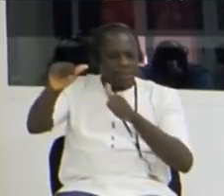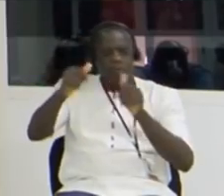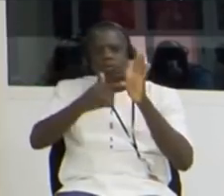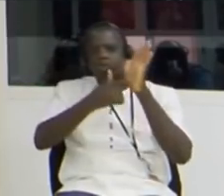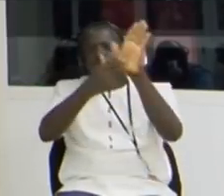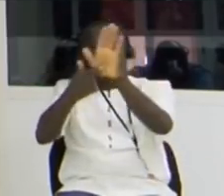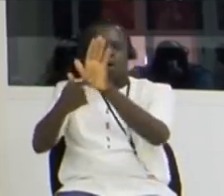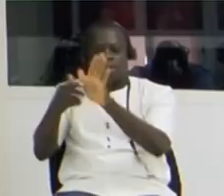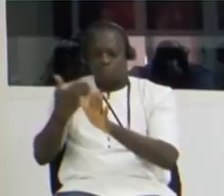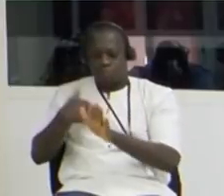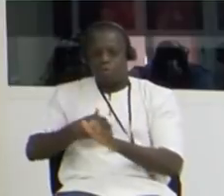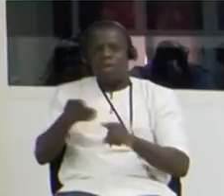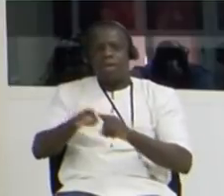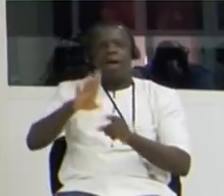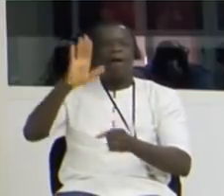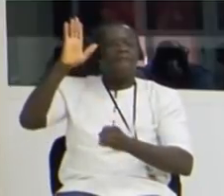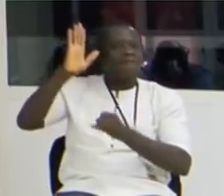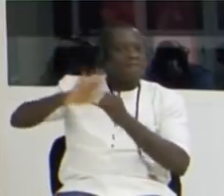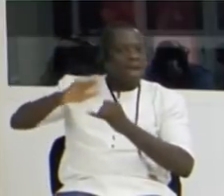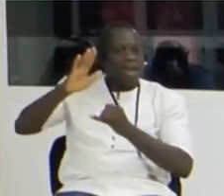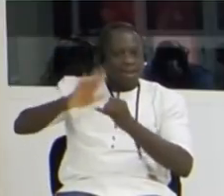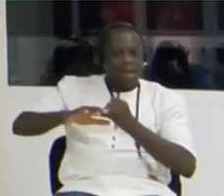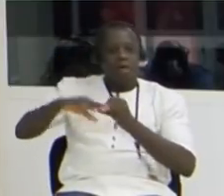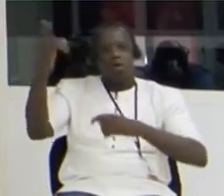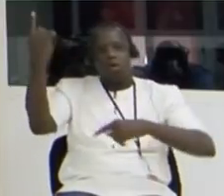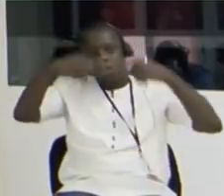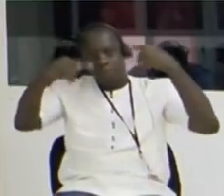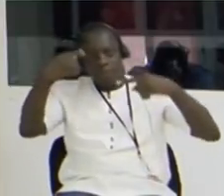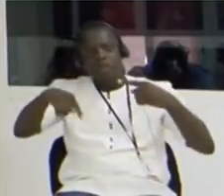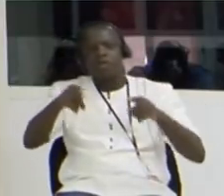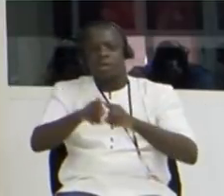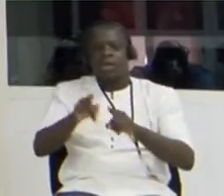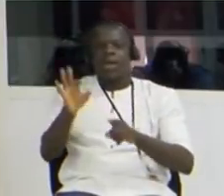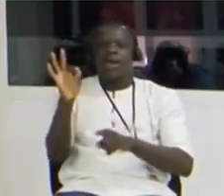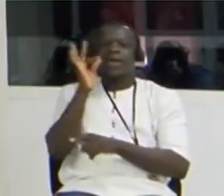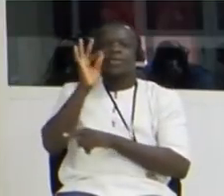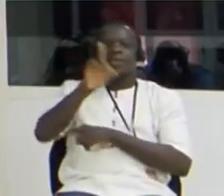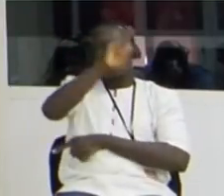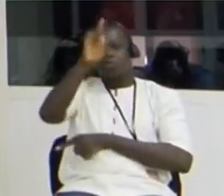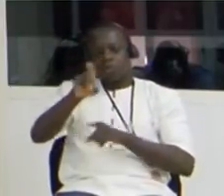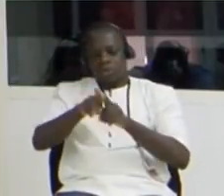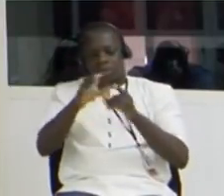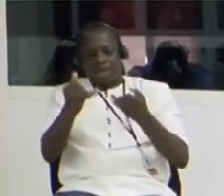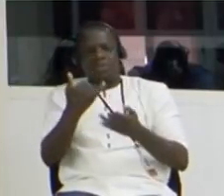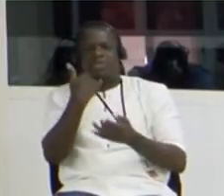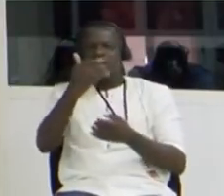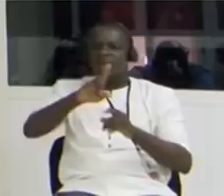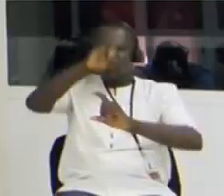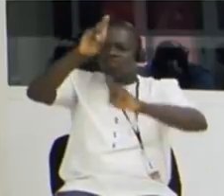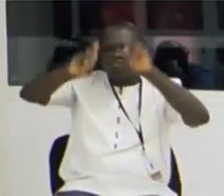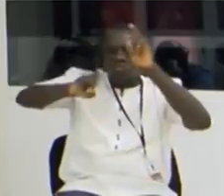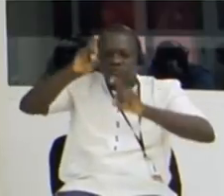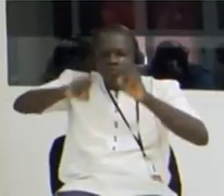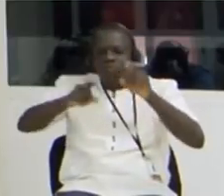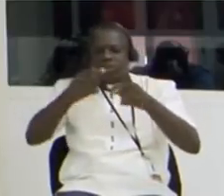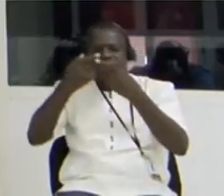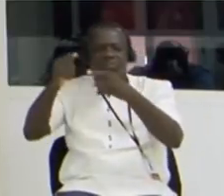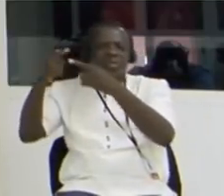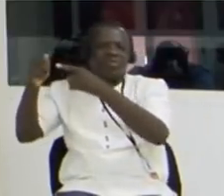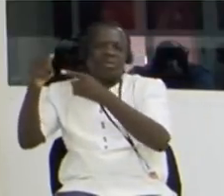the question and answers, and that is general knowledge. So we wanted to test in the general knowledge of the